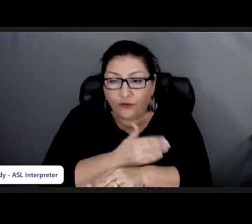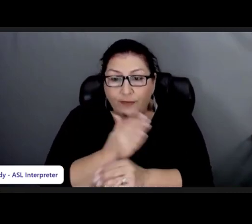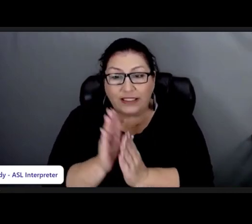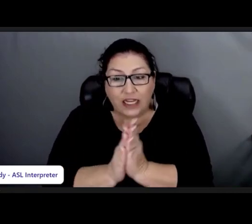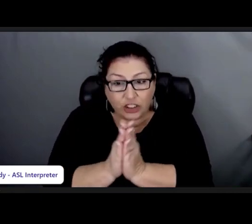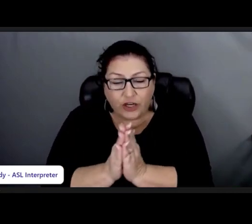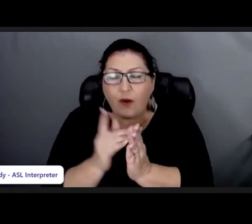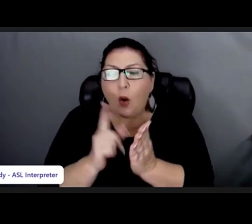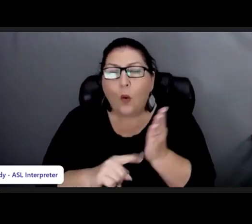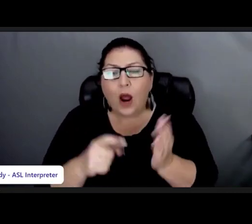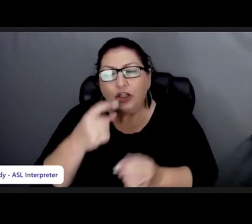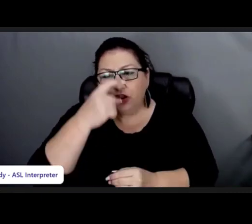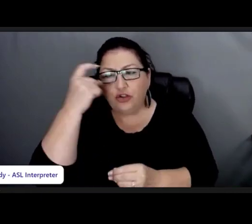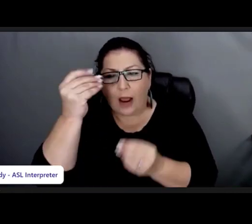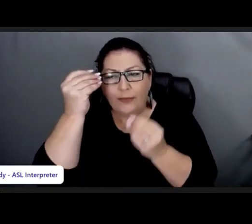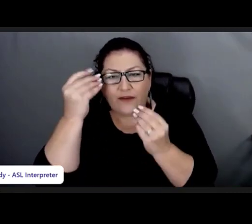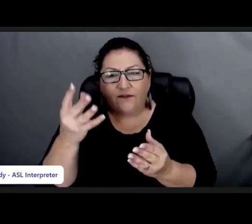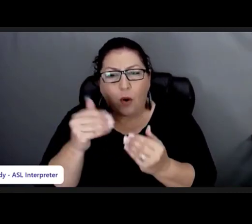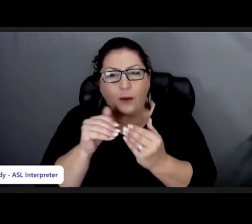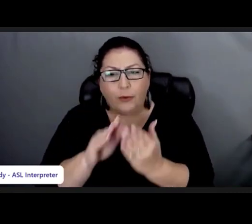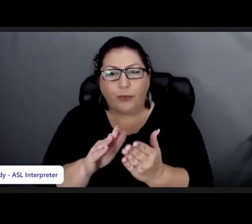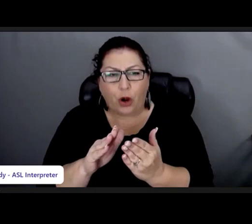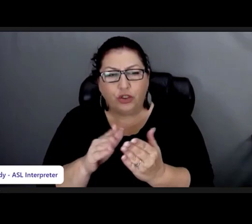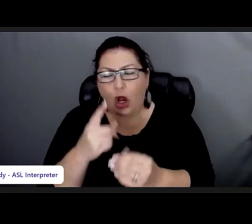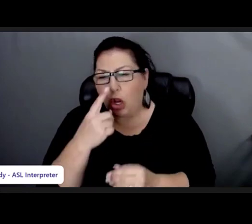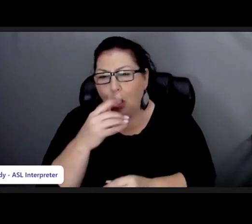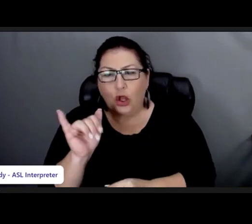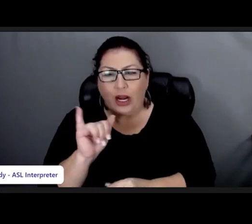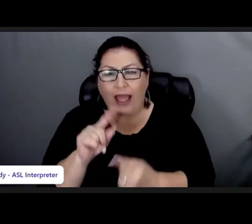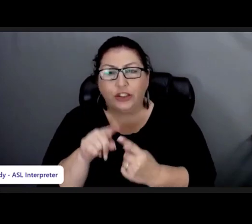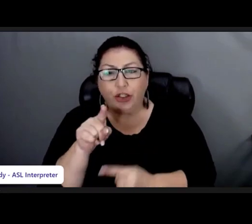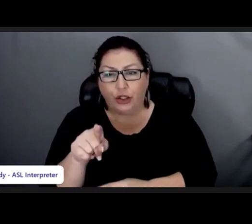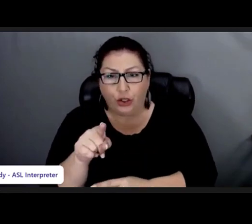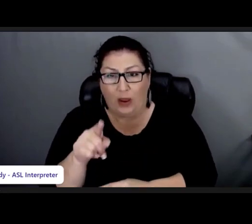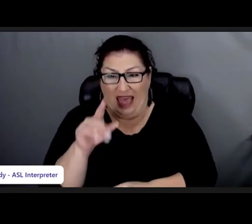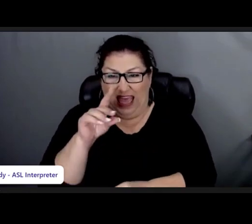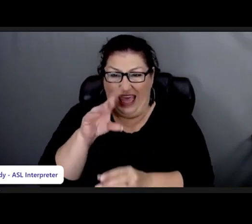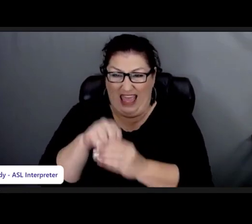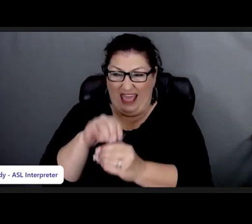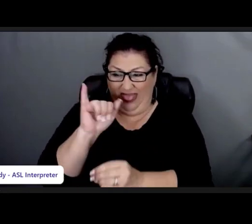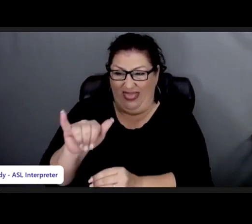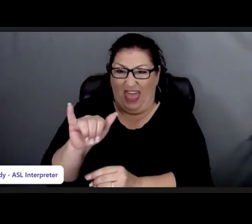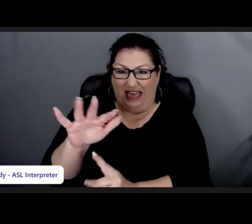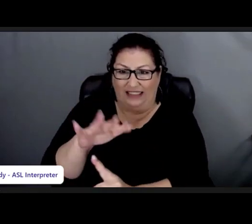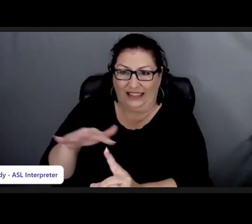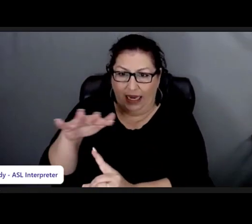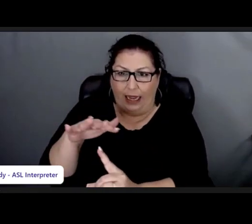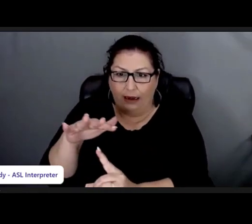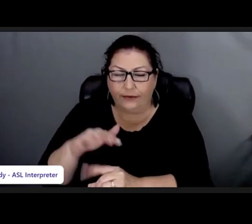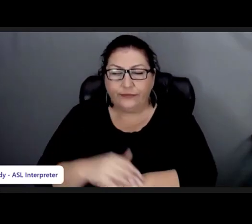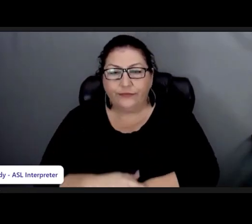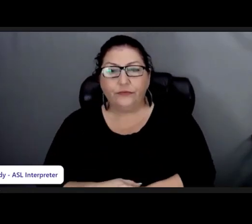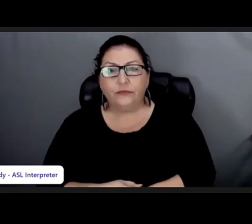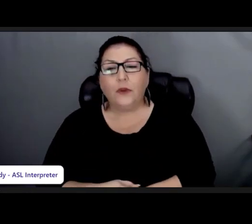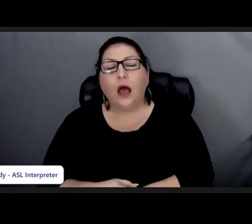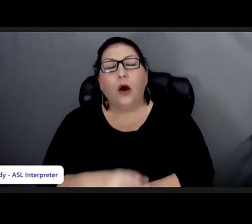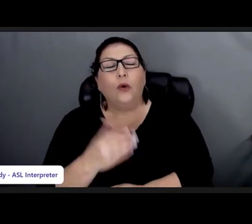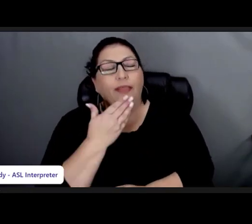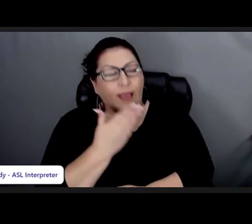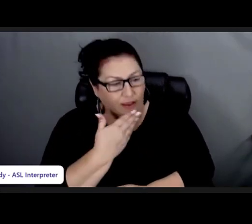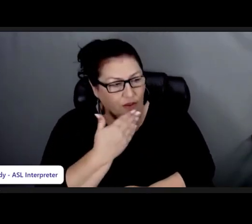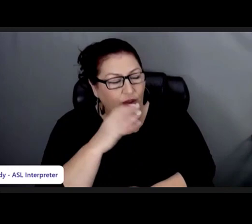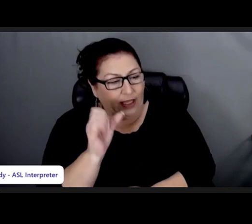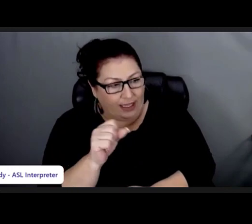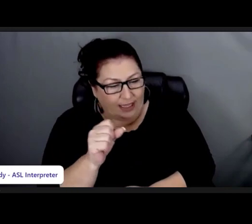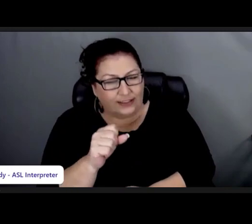does a trauma-informed approach look like to you in that setting? Oh, thank you. Yeah. So,